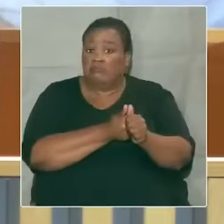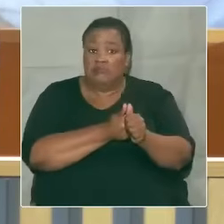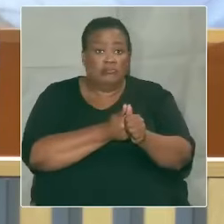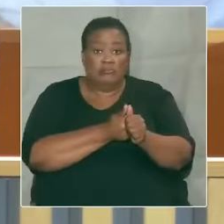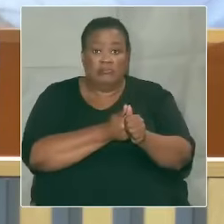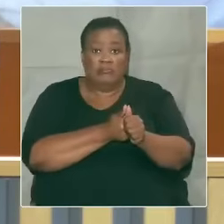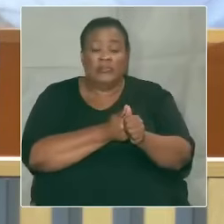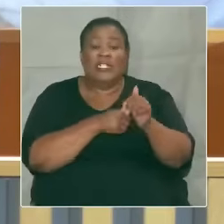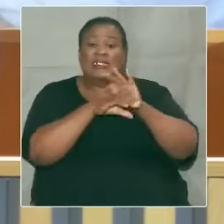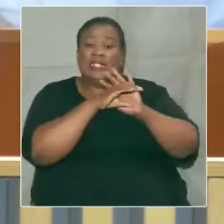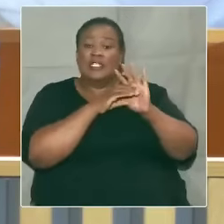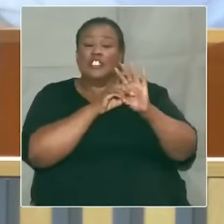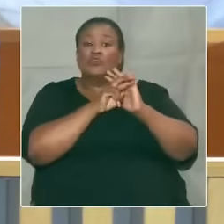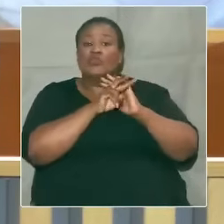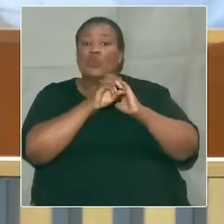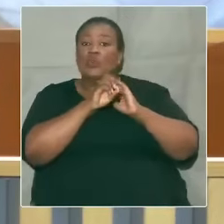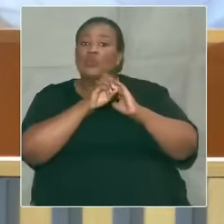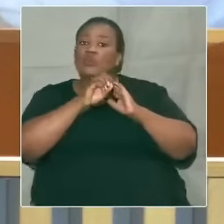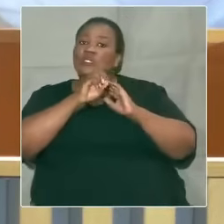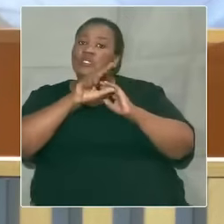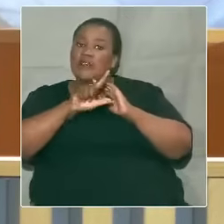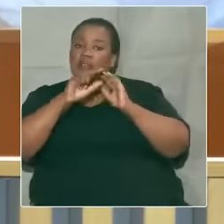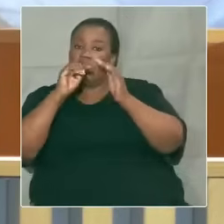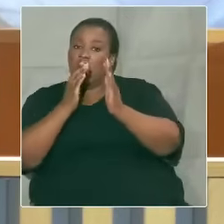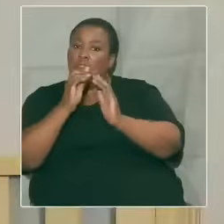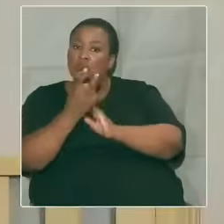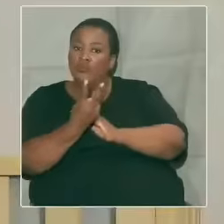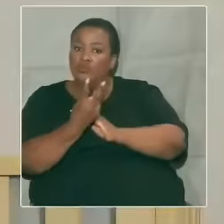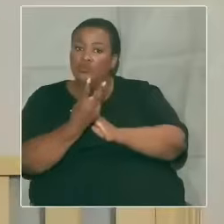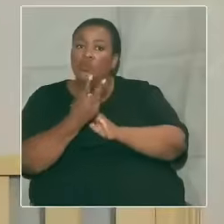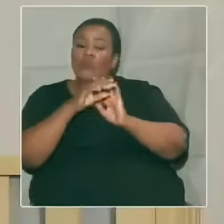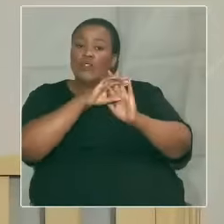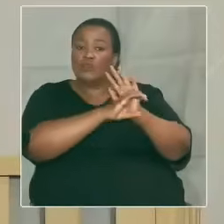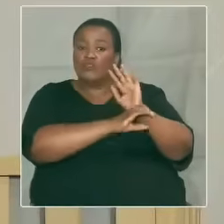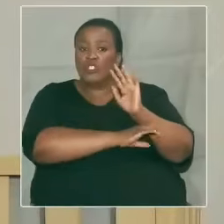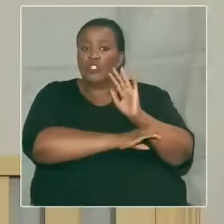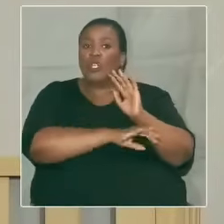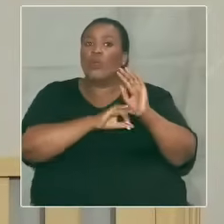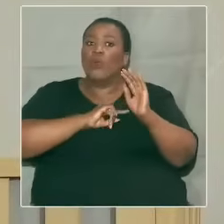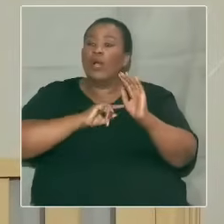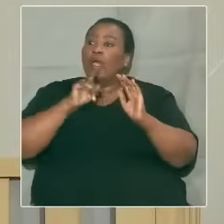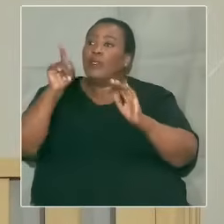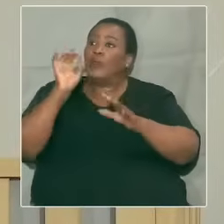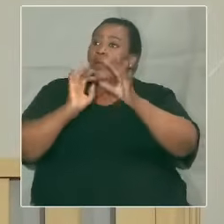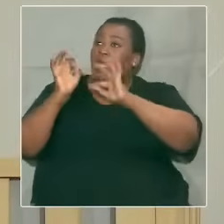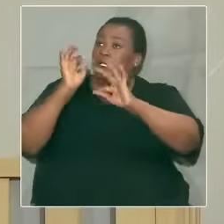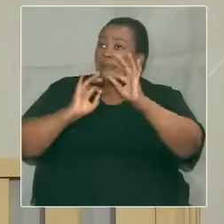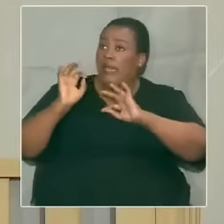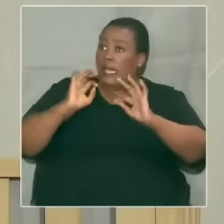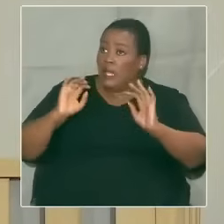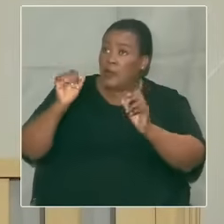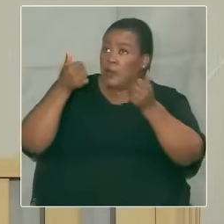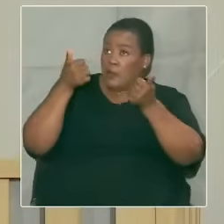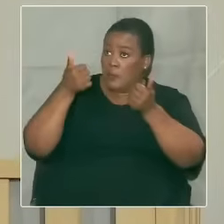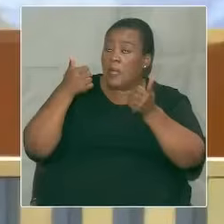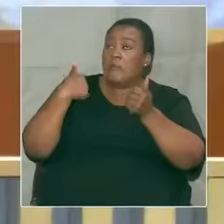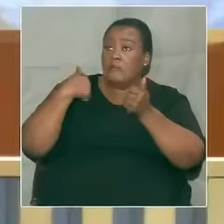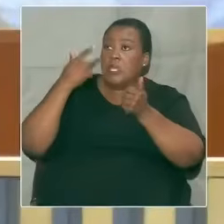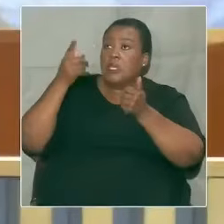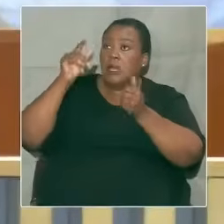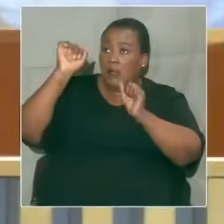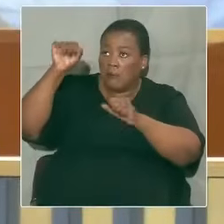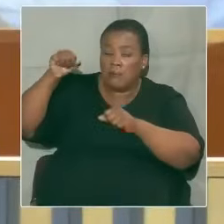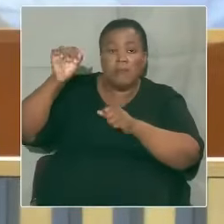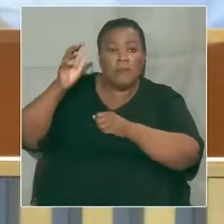Section 207(2) of the Constitution, but because you have explained satisfactorily to me, I'm going to obey